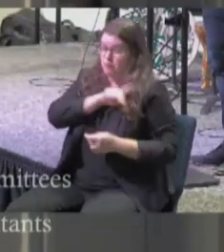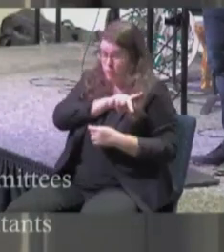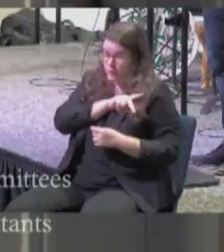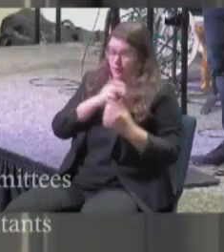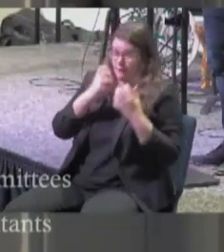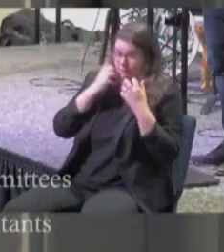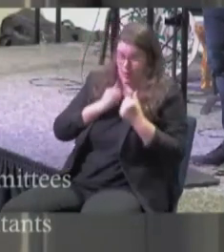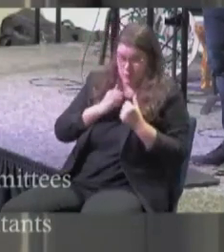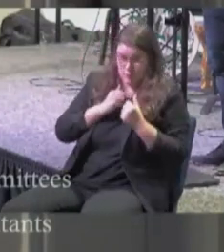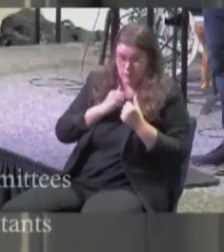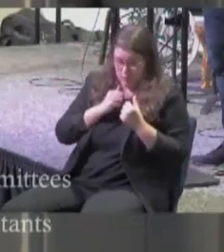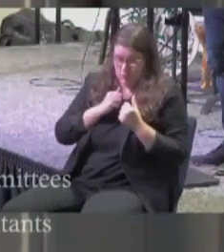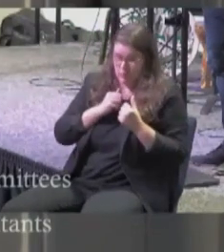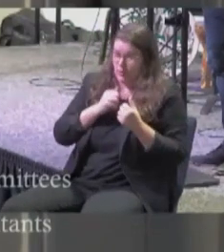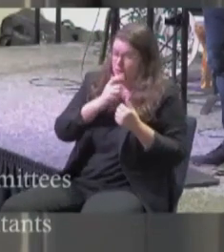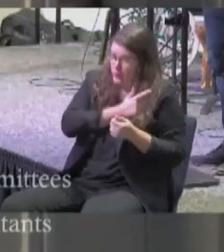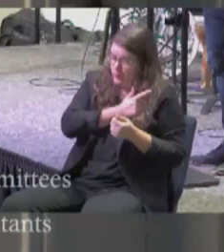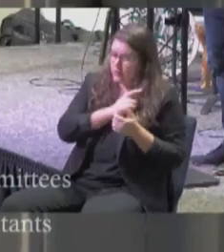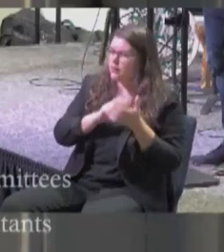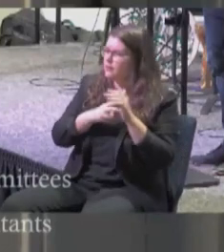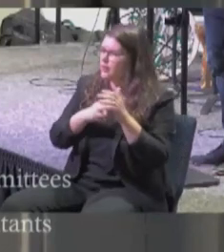source text.